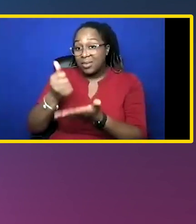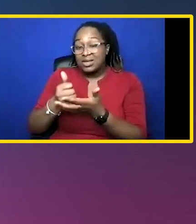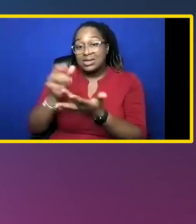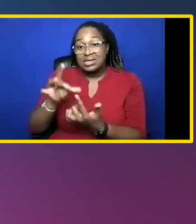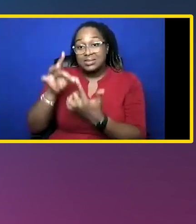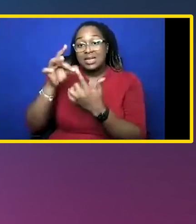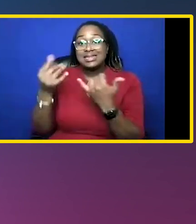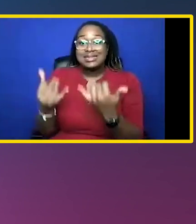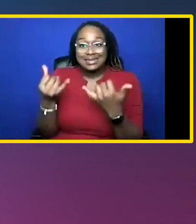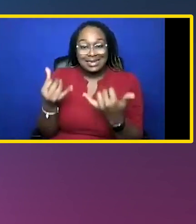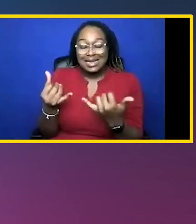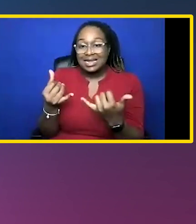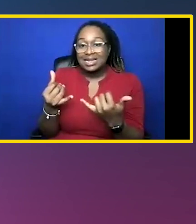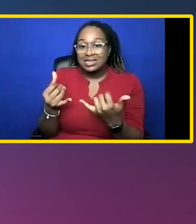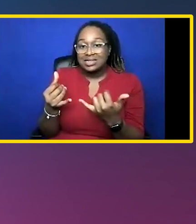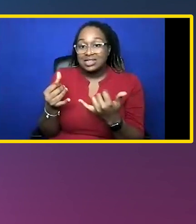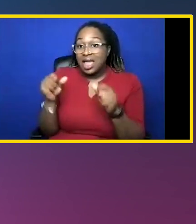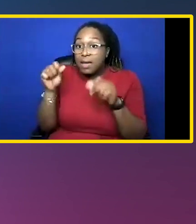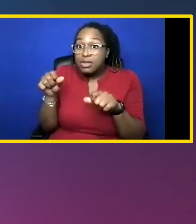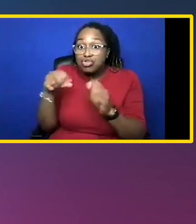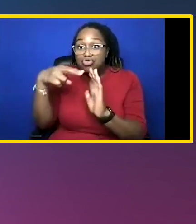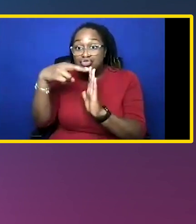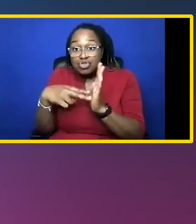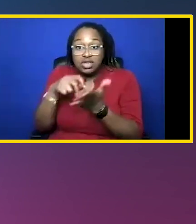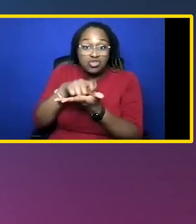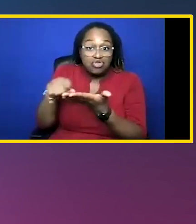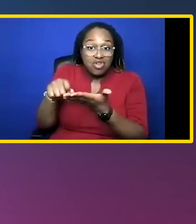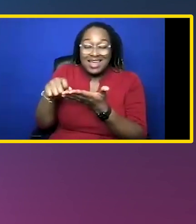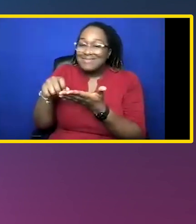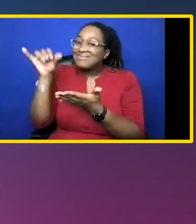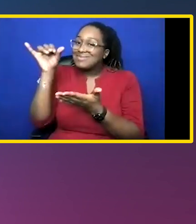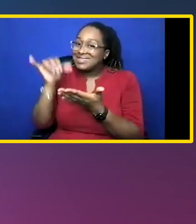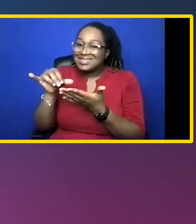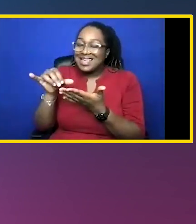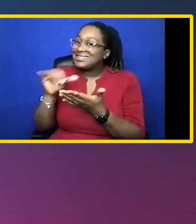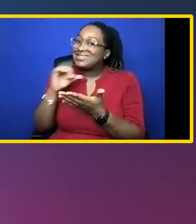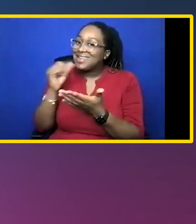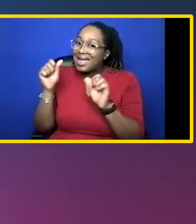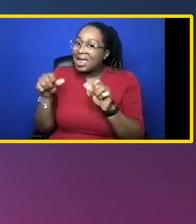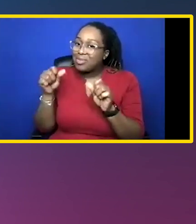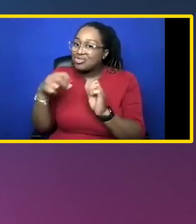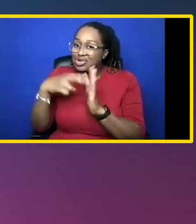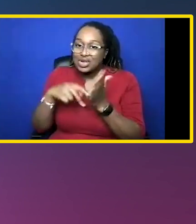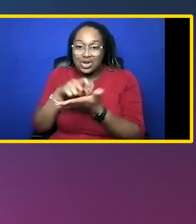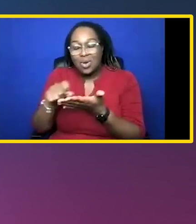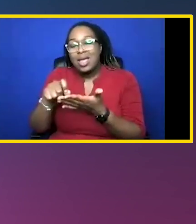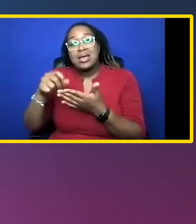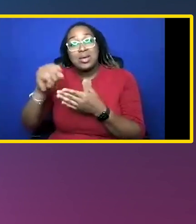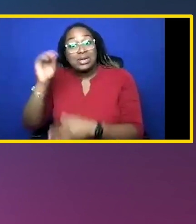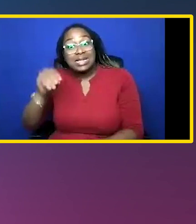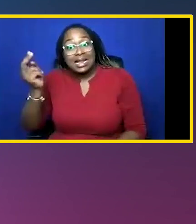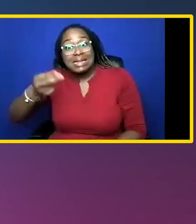today. The illiteracy rate is extremely high. It's almost at about 50% that people